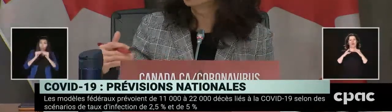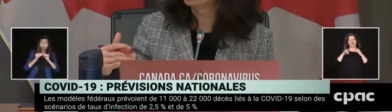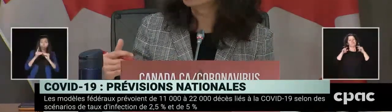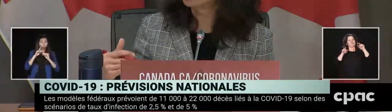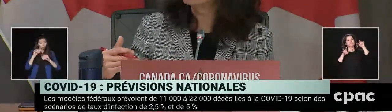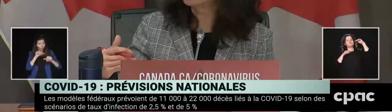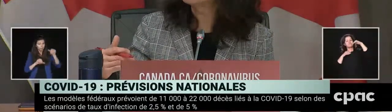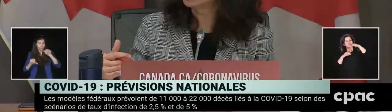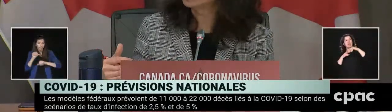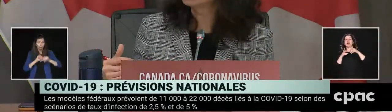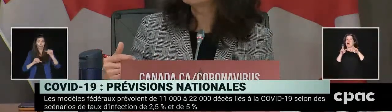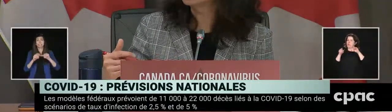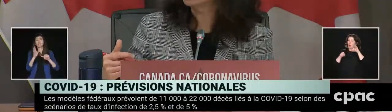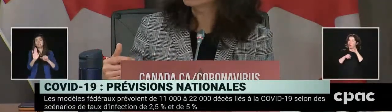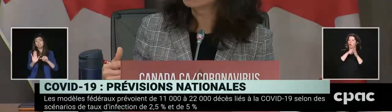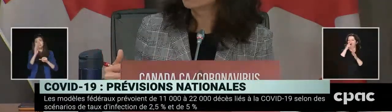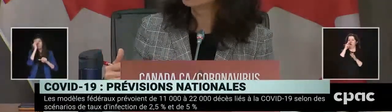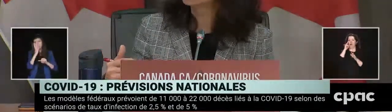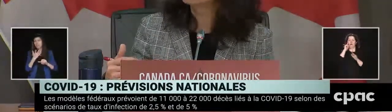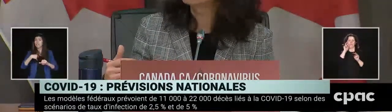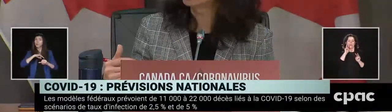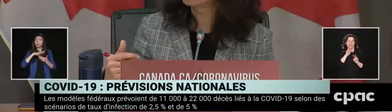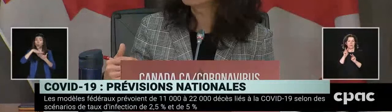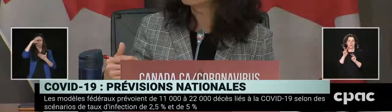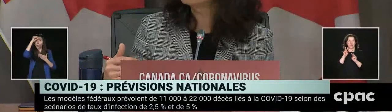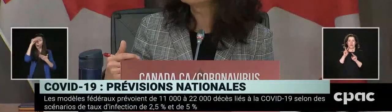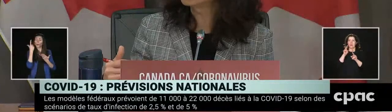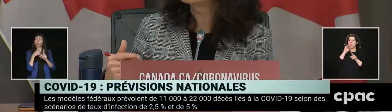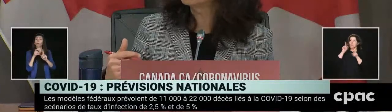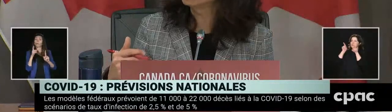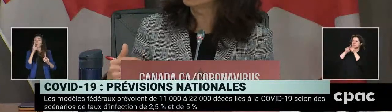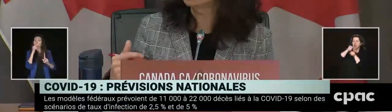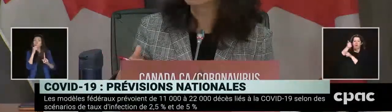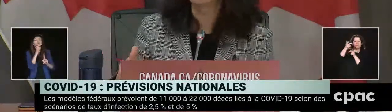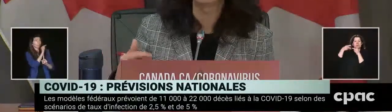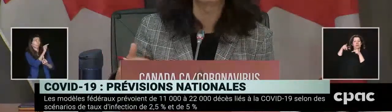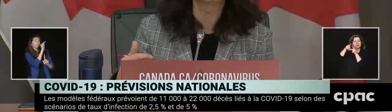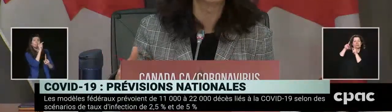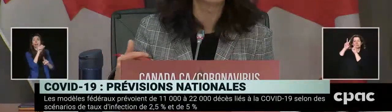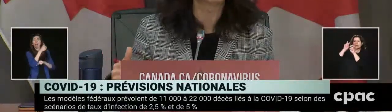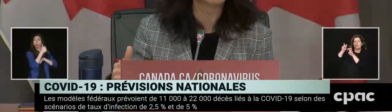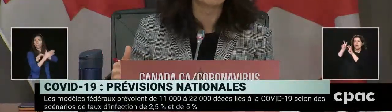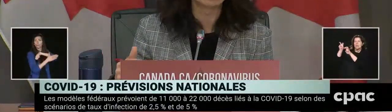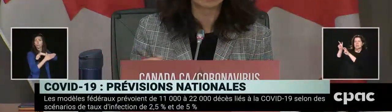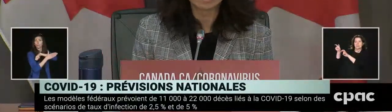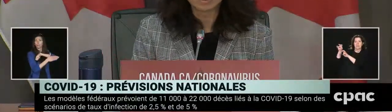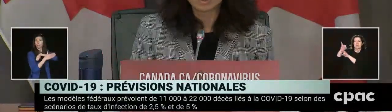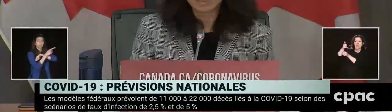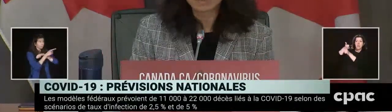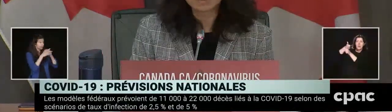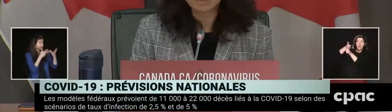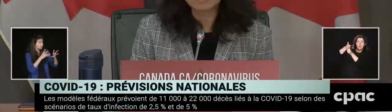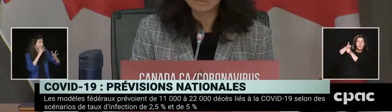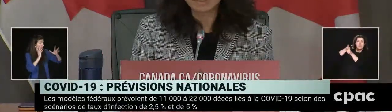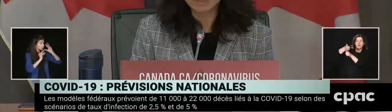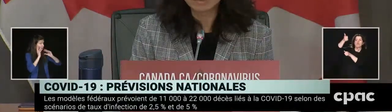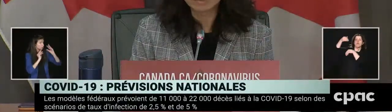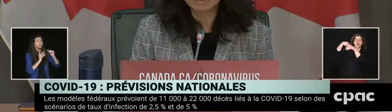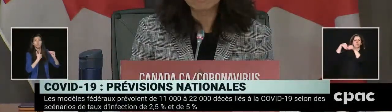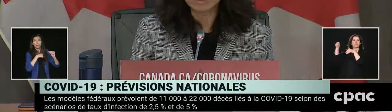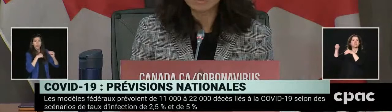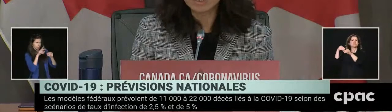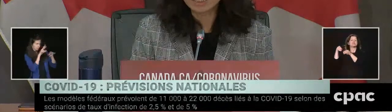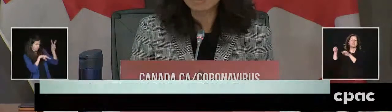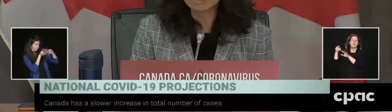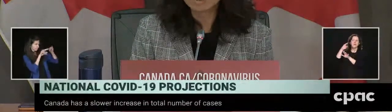before us to learn, if they are beginning to relax their measures, what they might be doing and learning from their experience. At the same time,